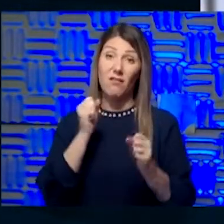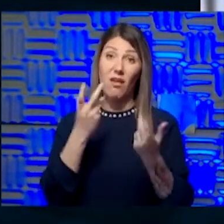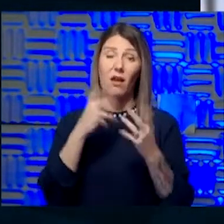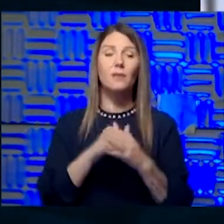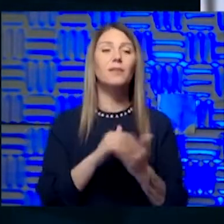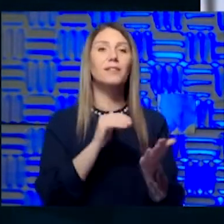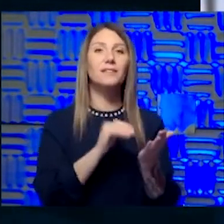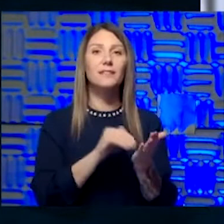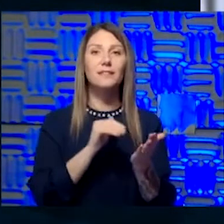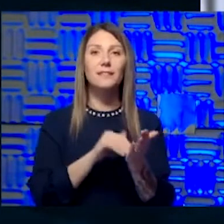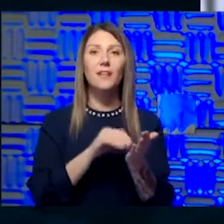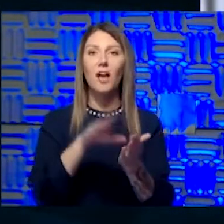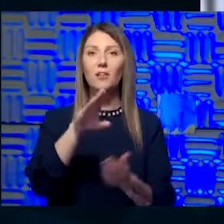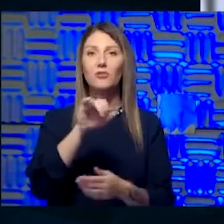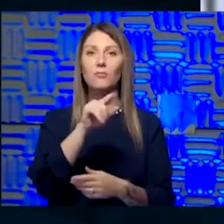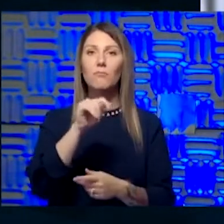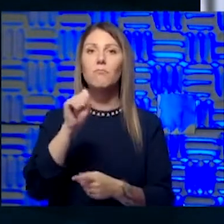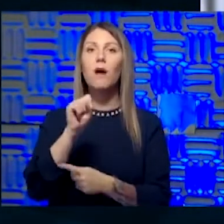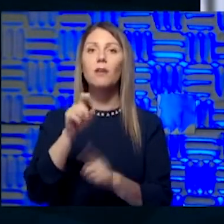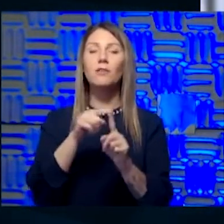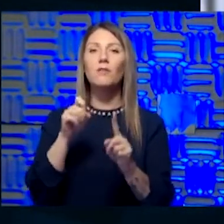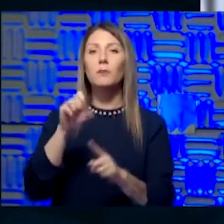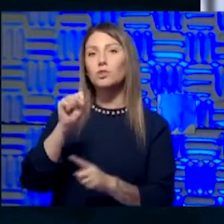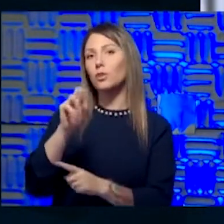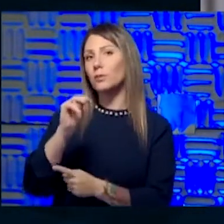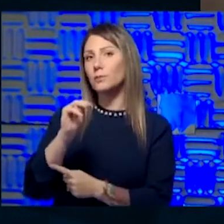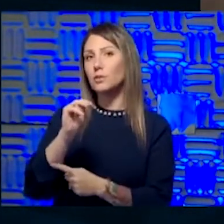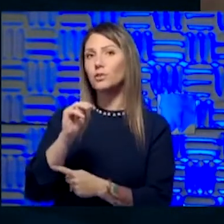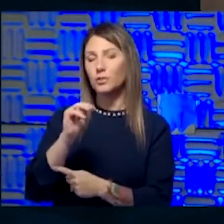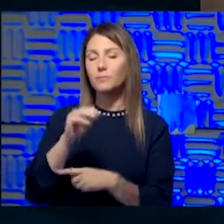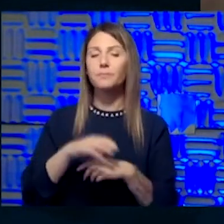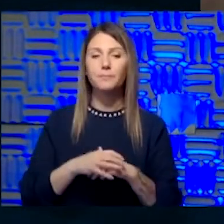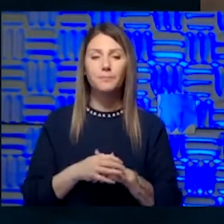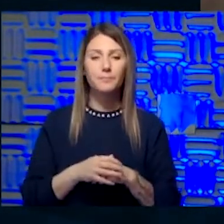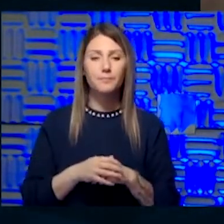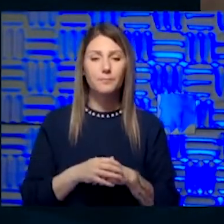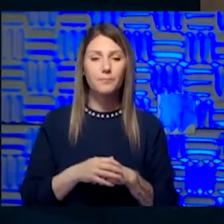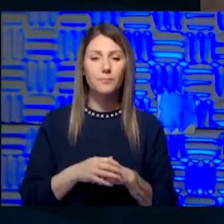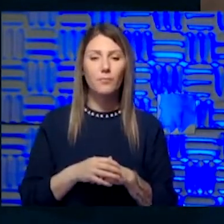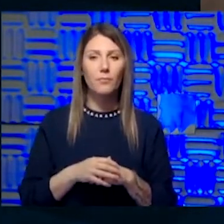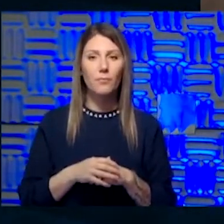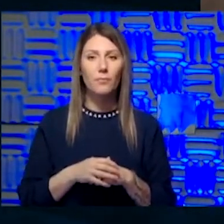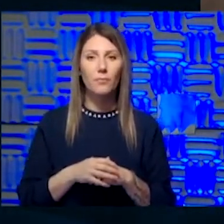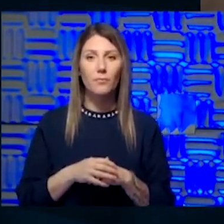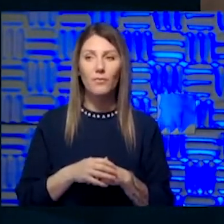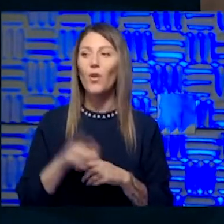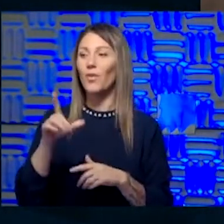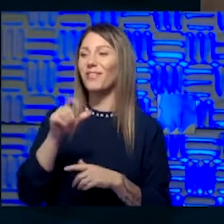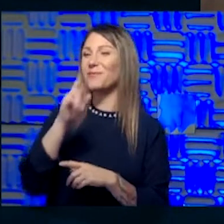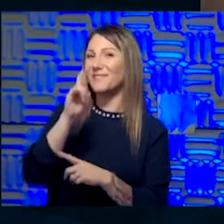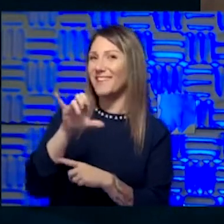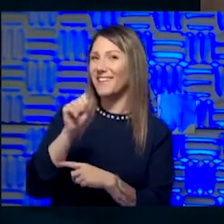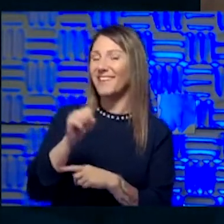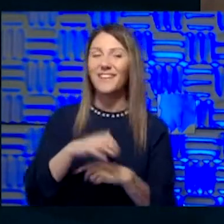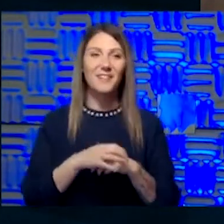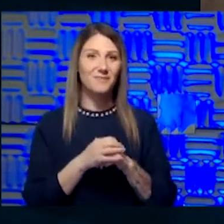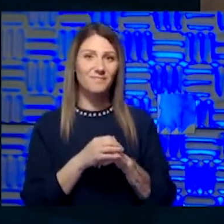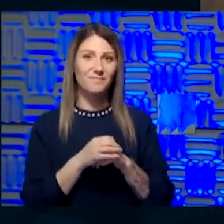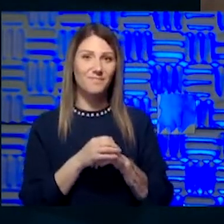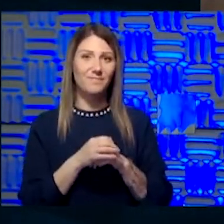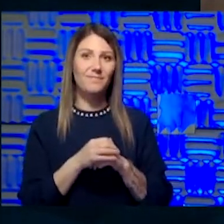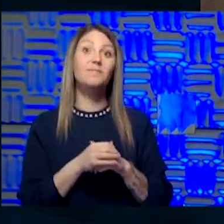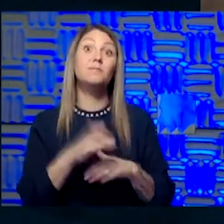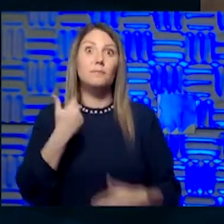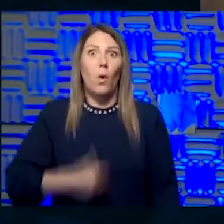is Dr. Bott from Shawnee Mission event. Who was just speaking? That was Larry. Yep. Okay. Yes,